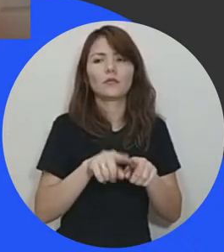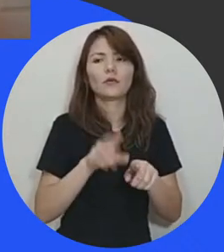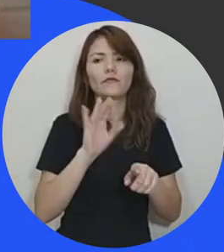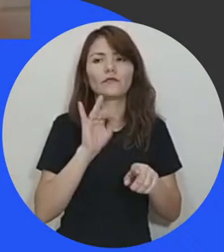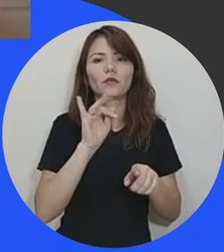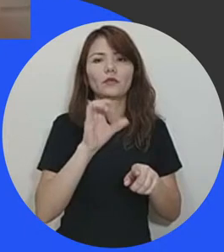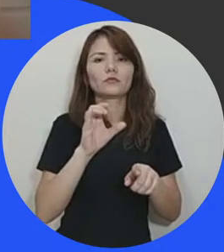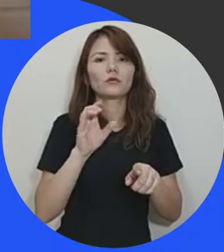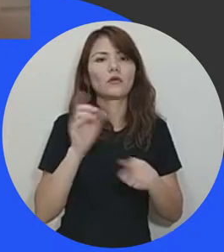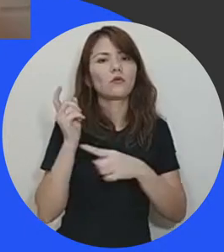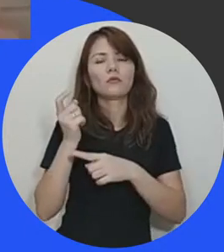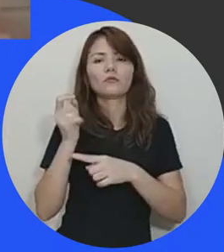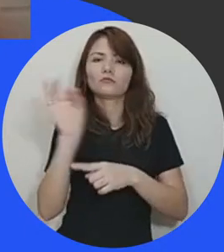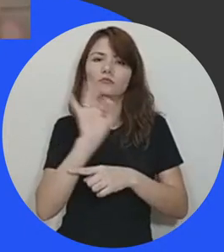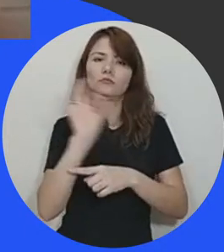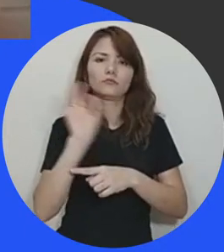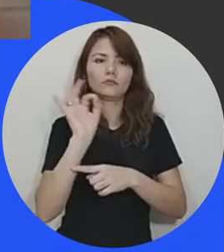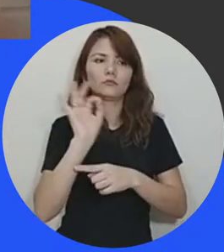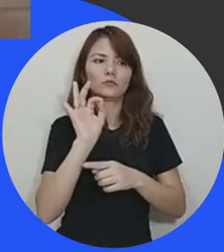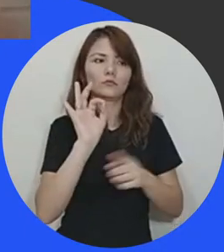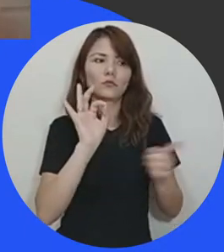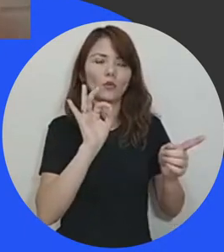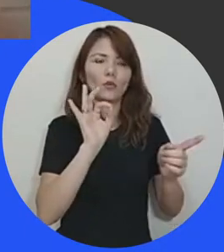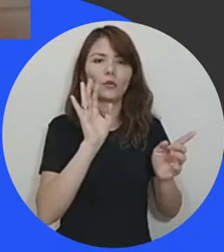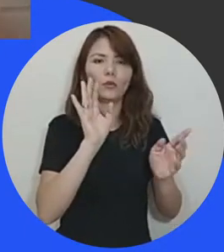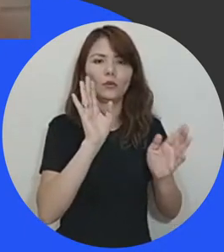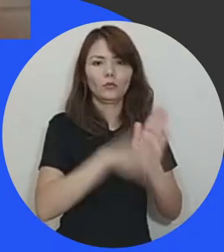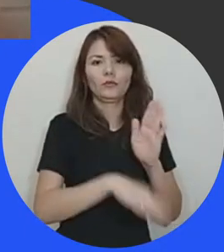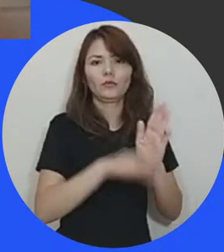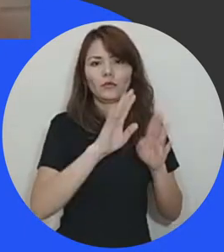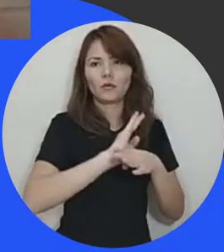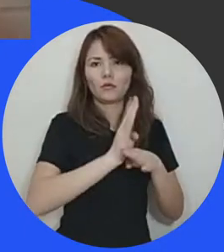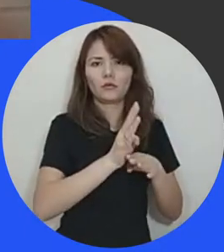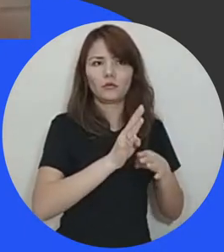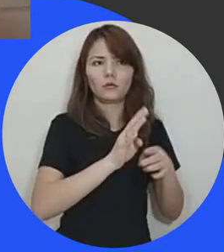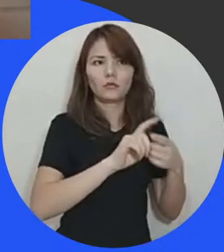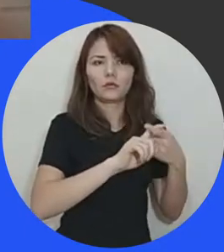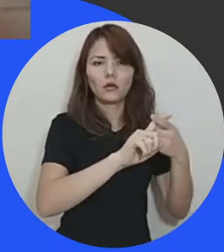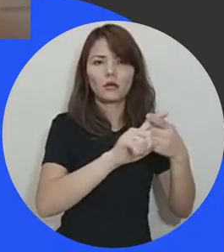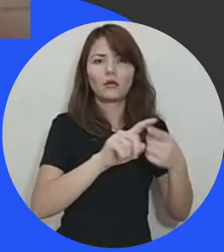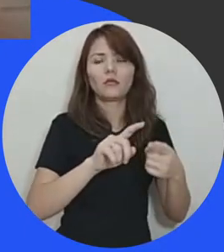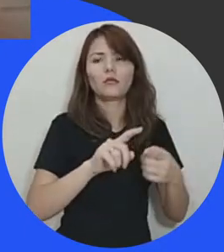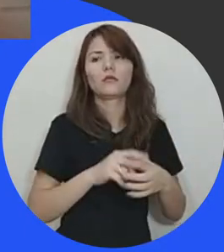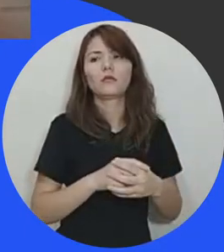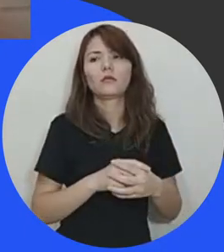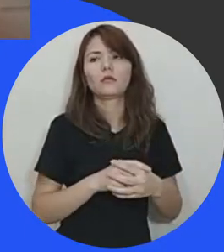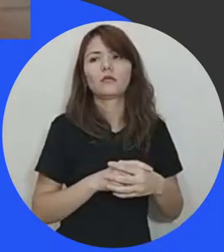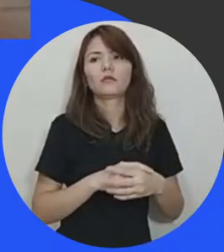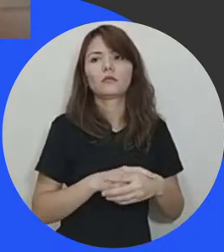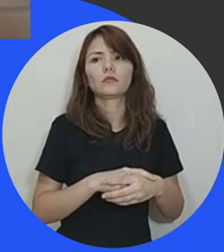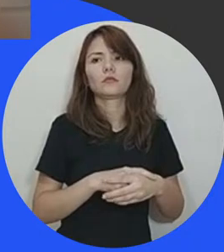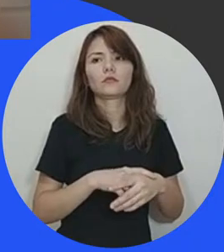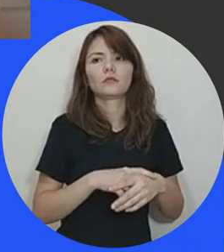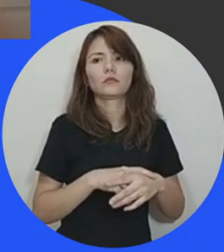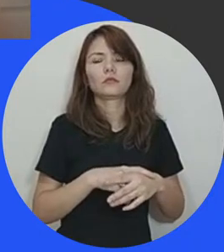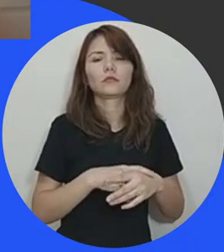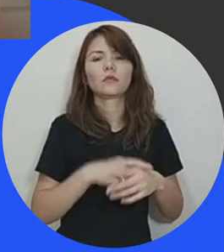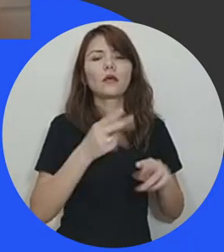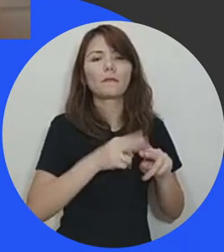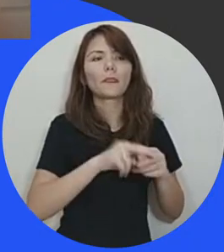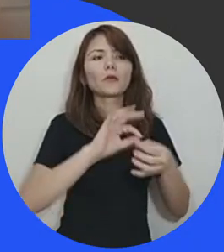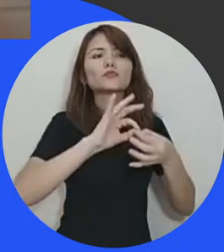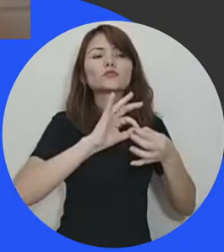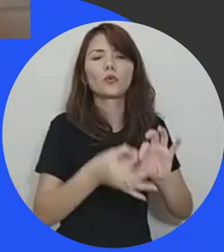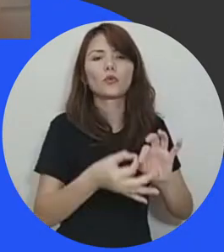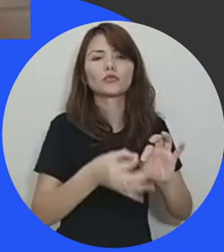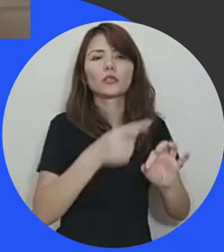flu. But it's very easy to transmit it, so that makes it much harder to sort of like keep it contained, as we've